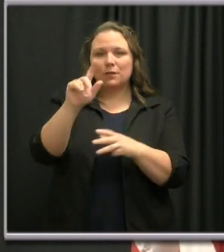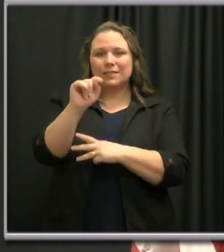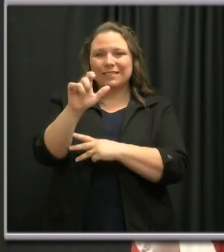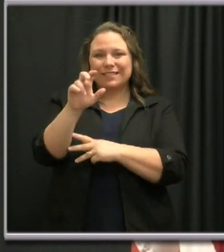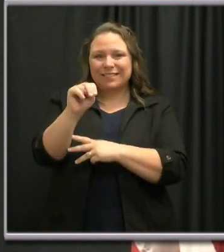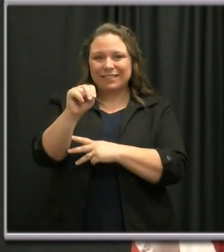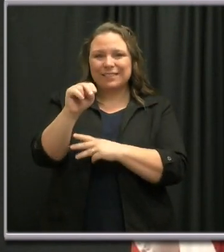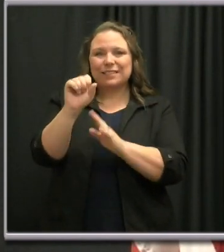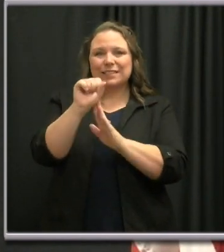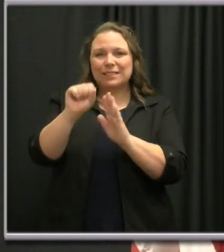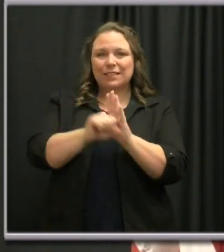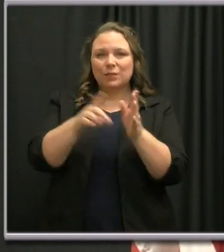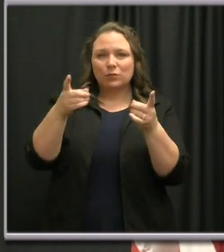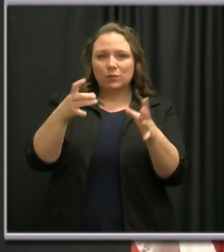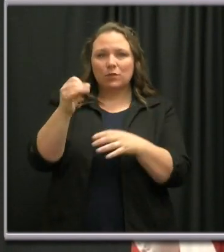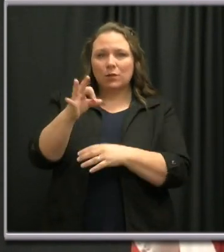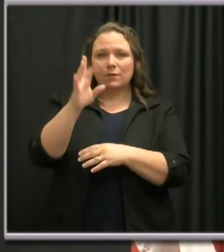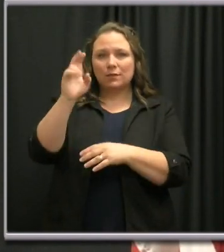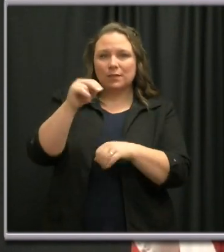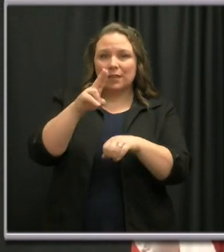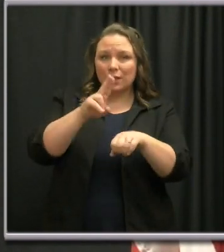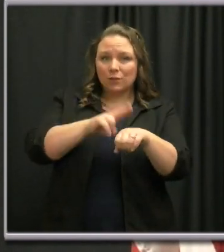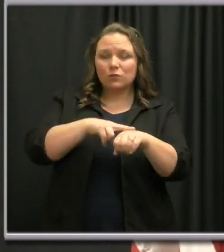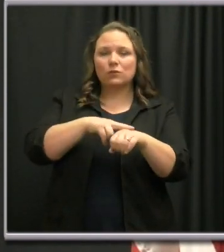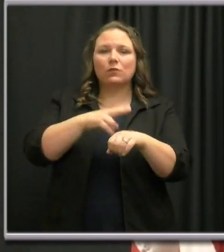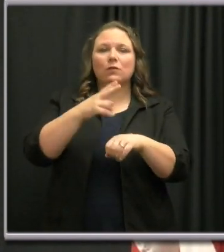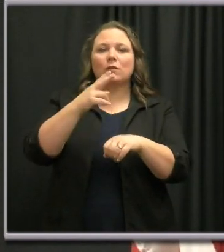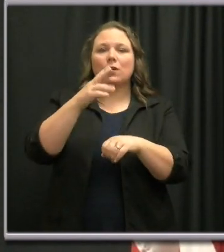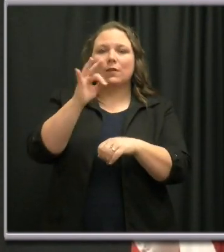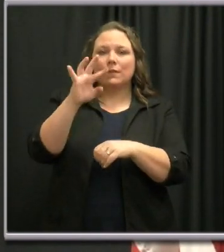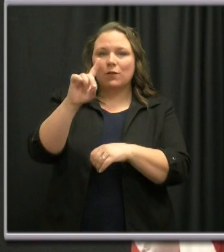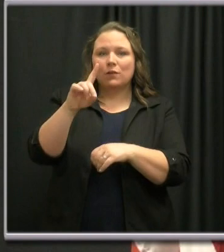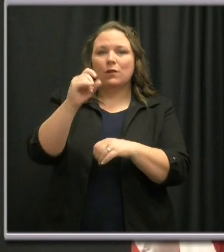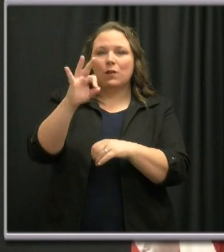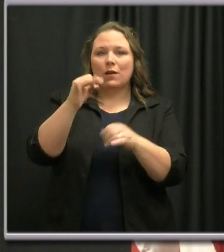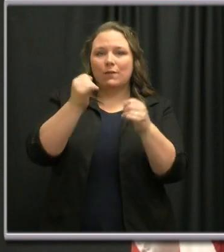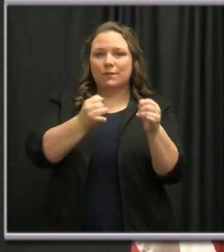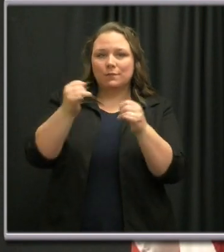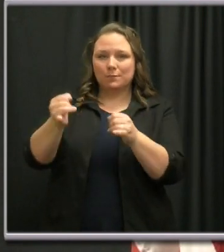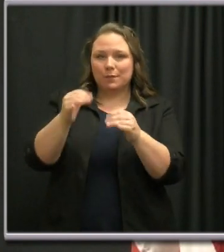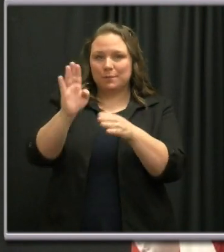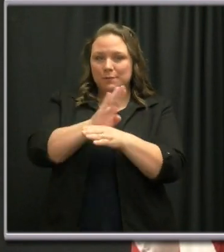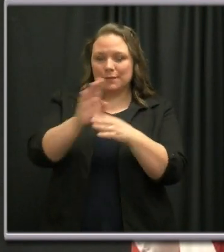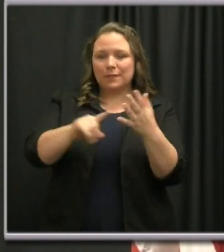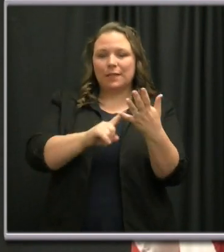Director of the National Federation of Independent Business, and Lisa Quigley,